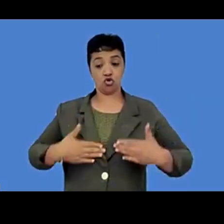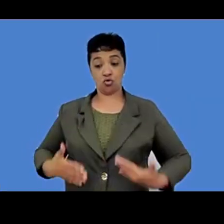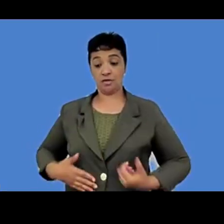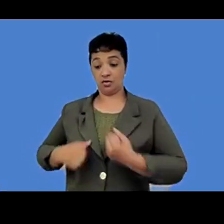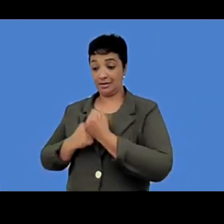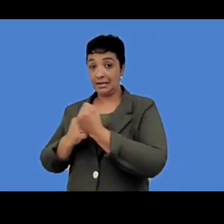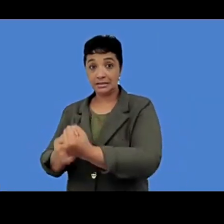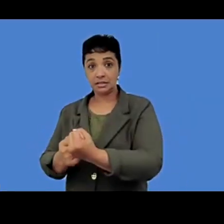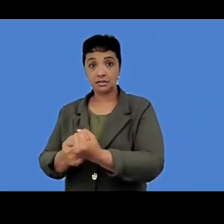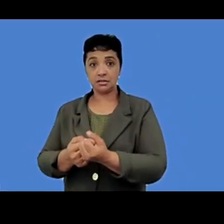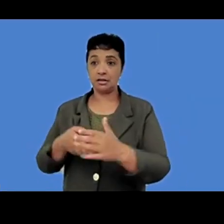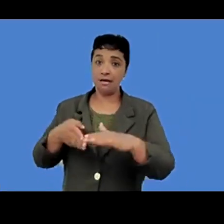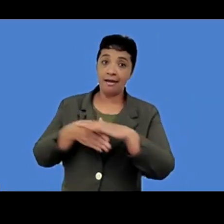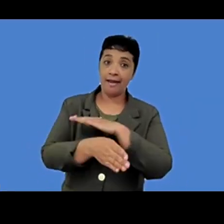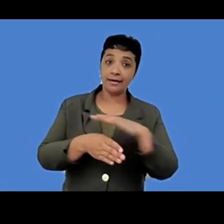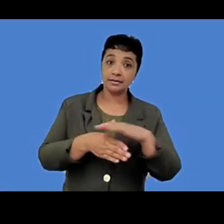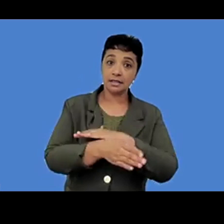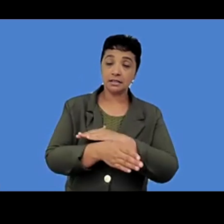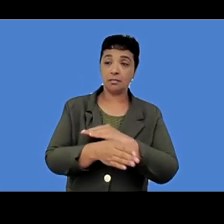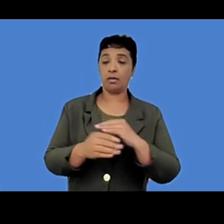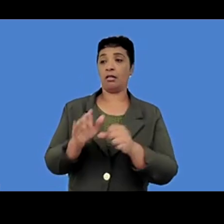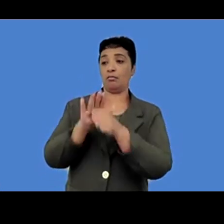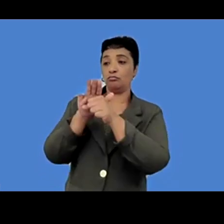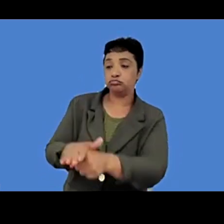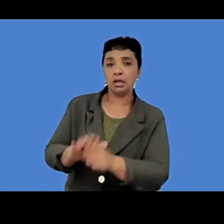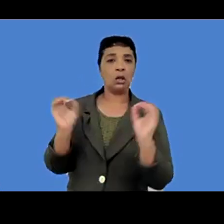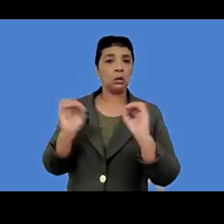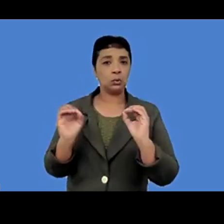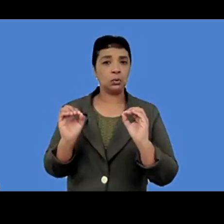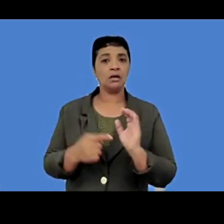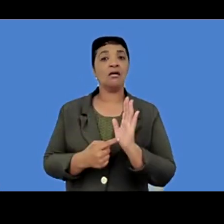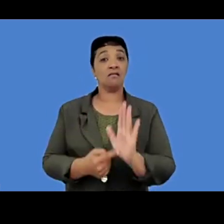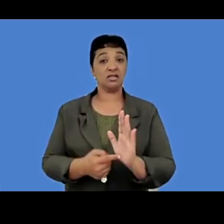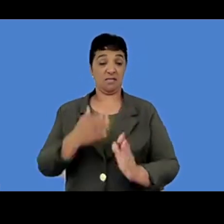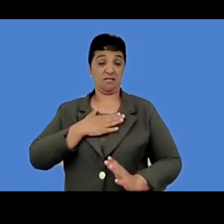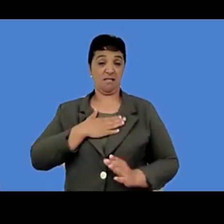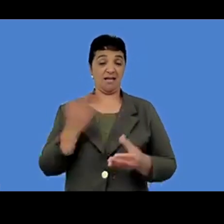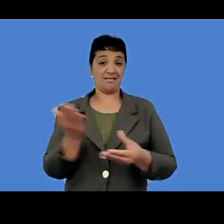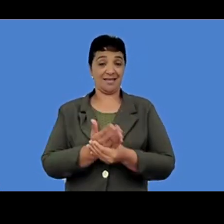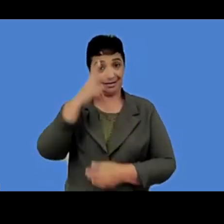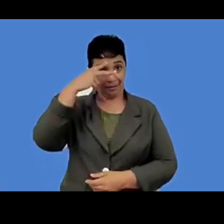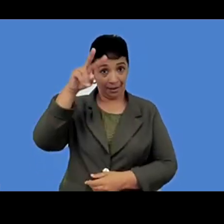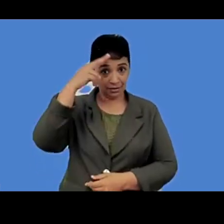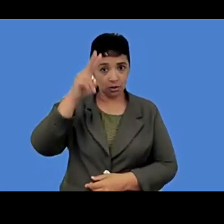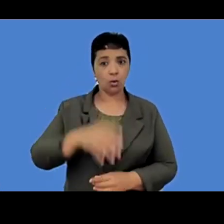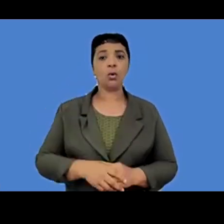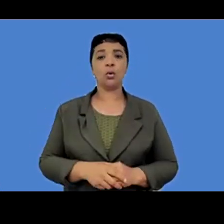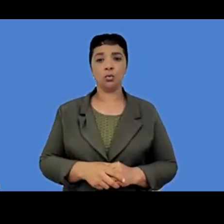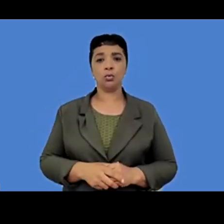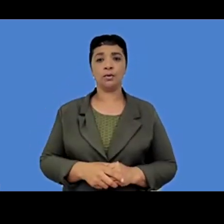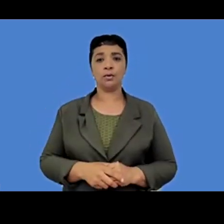in accessible and non-discriminatory manners. For example, we saw in Acapulco that people was waiting